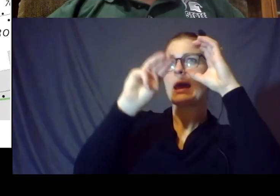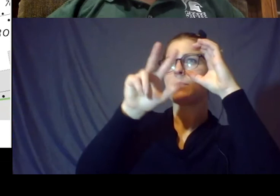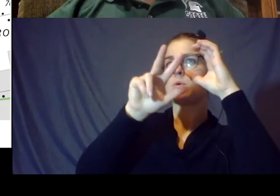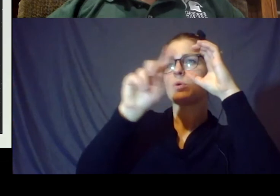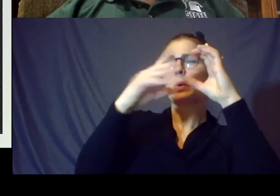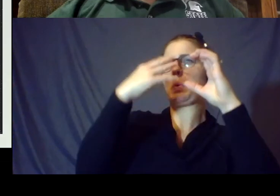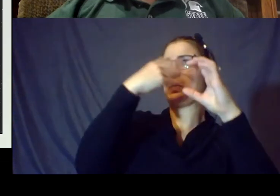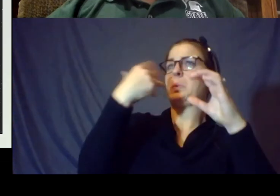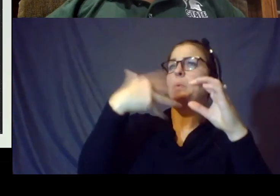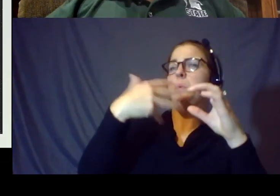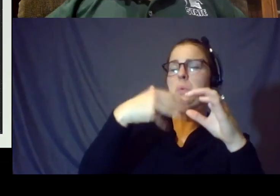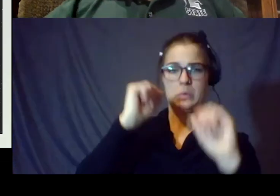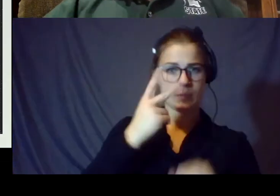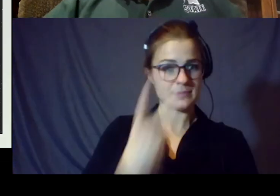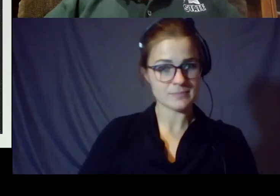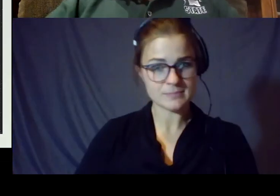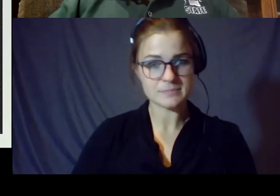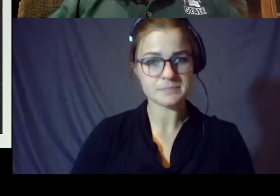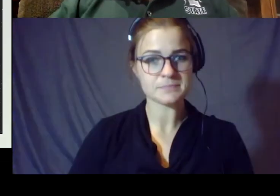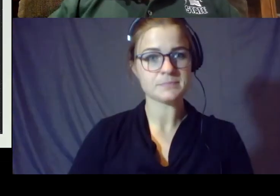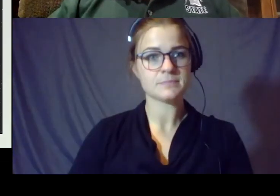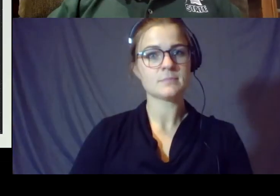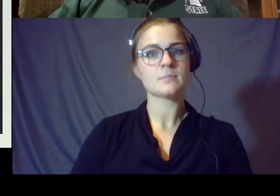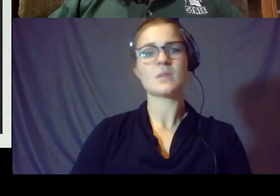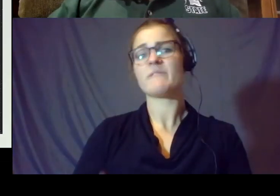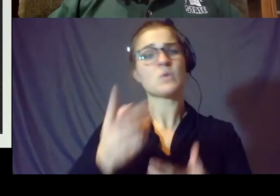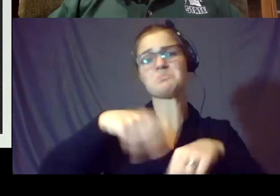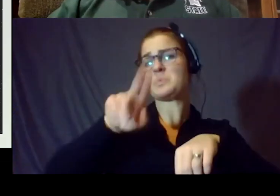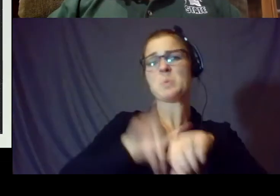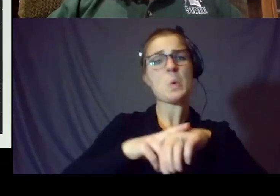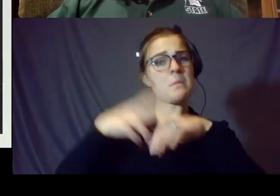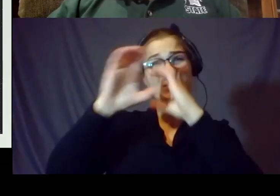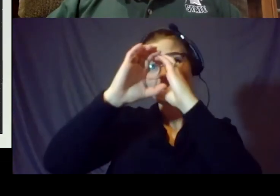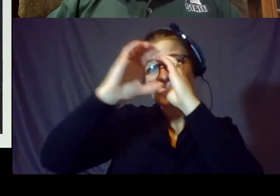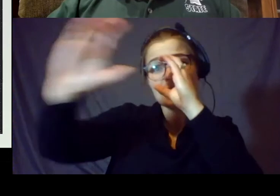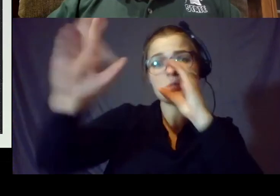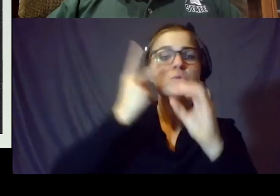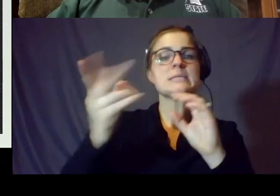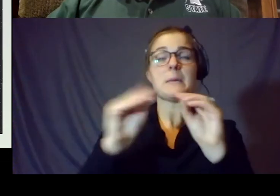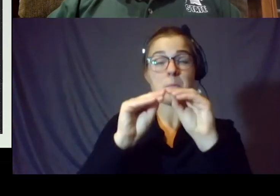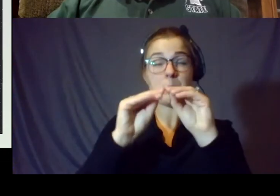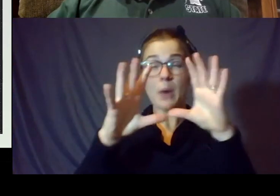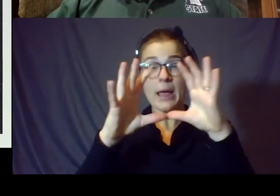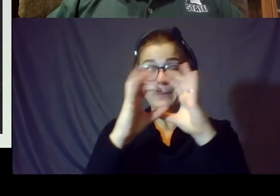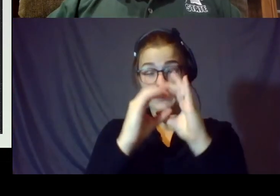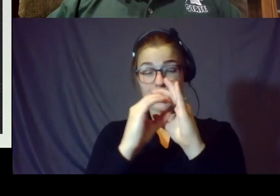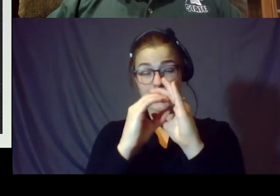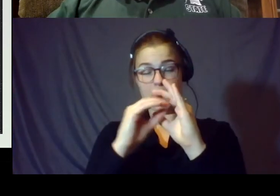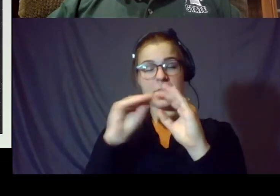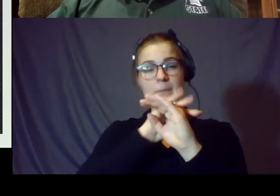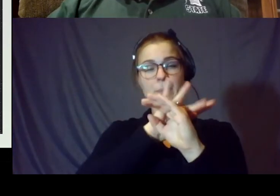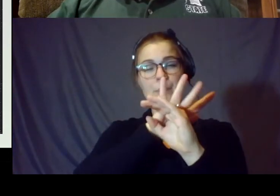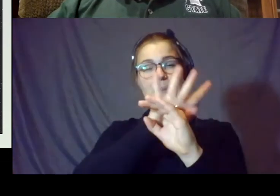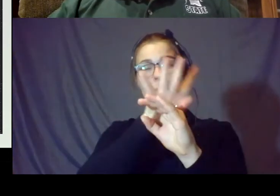of it. In an amateur telescope, you'll see a bright core and an extended region. And a